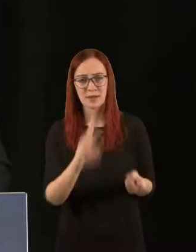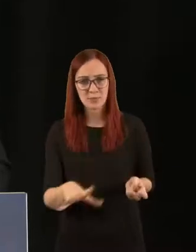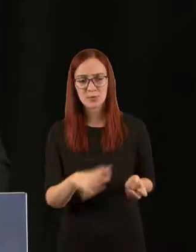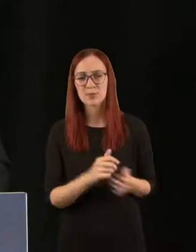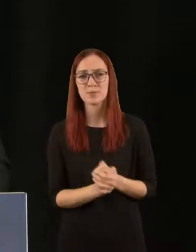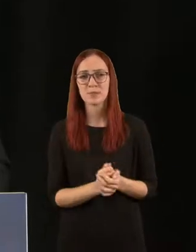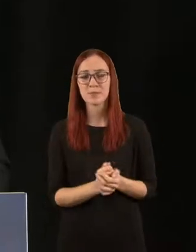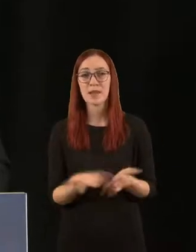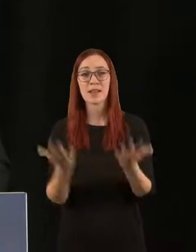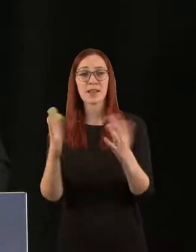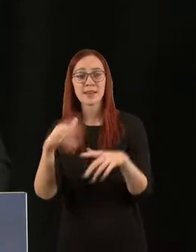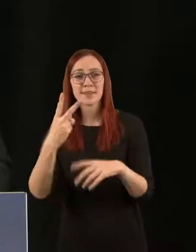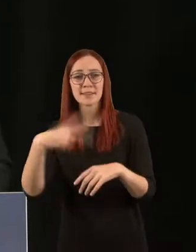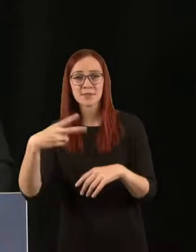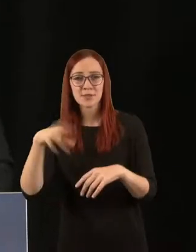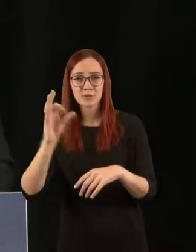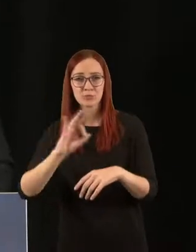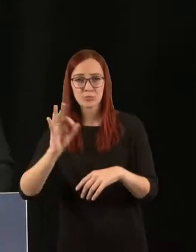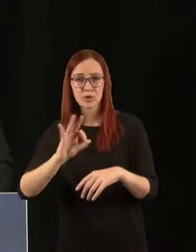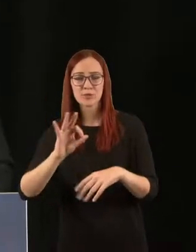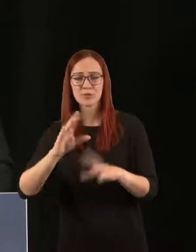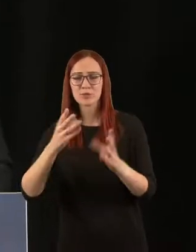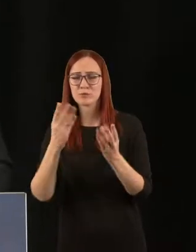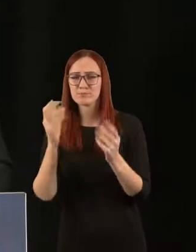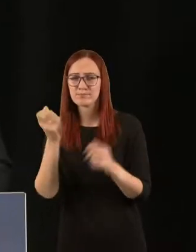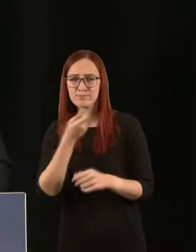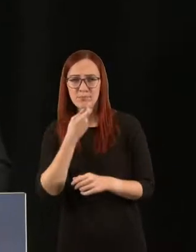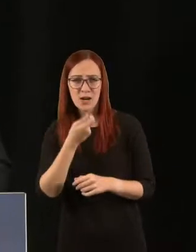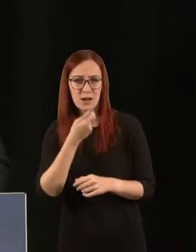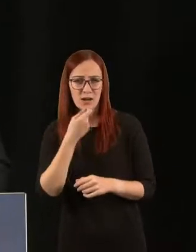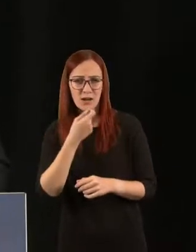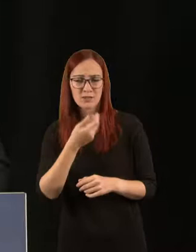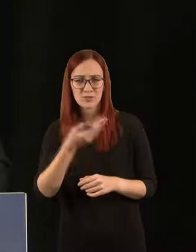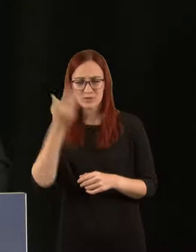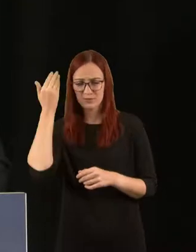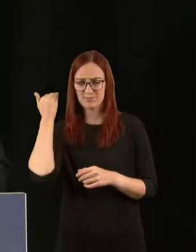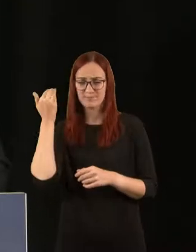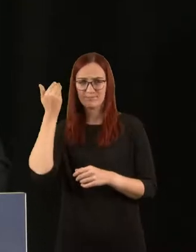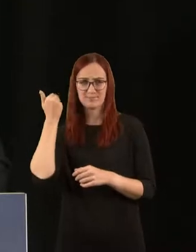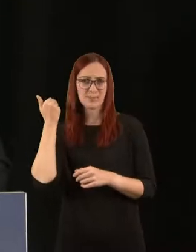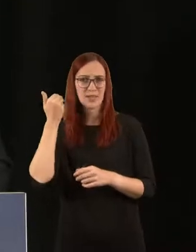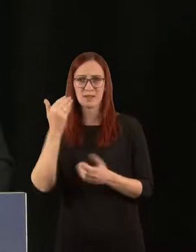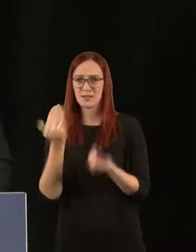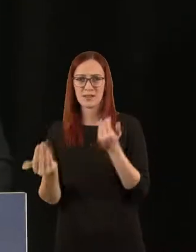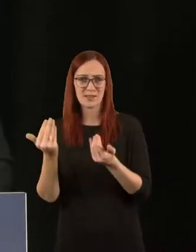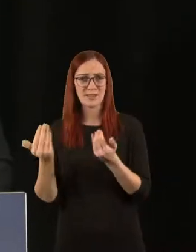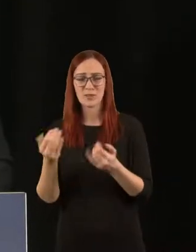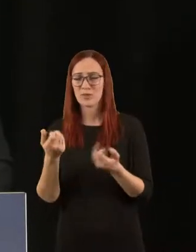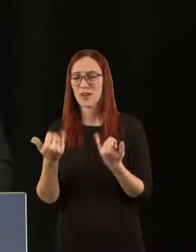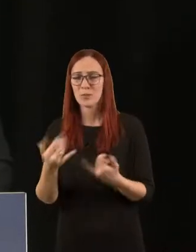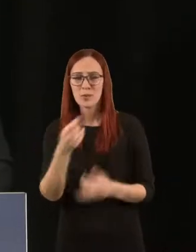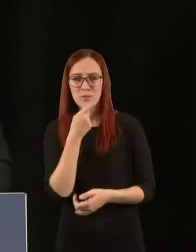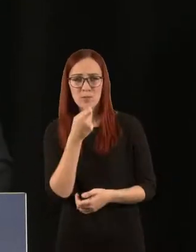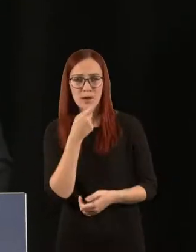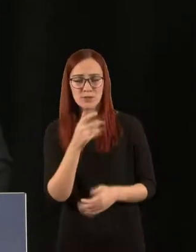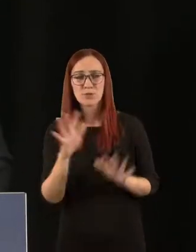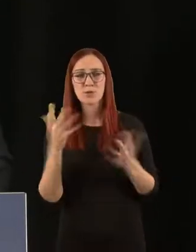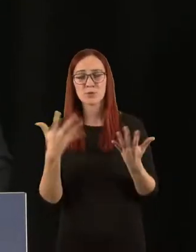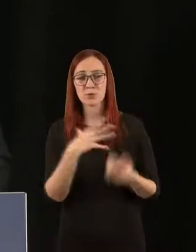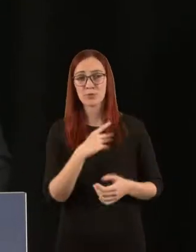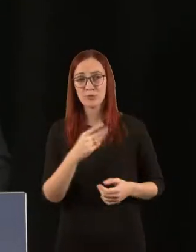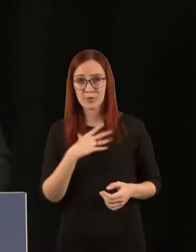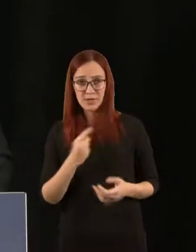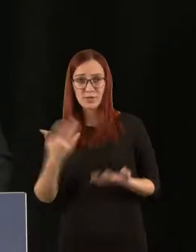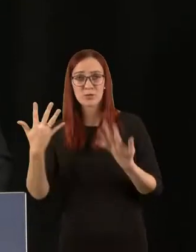this factory will no longer be using coal. And the remaining 20% is a rather